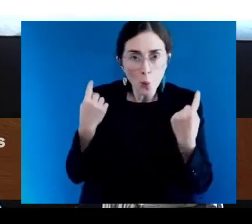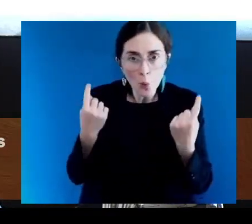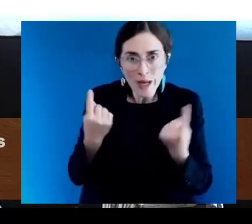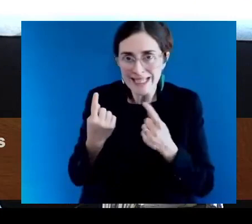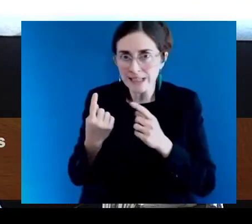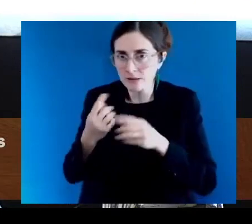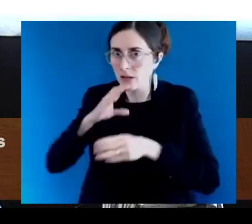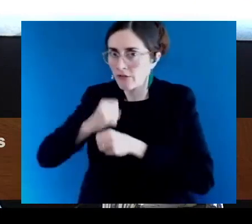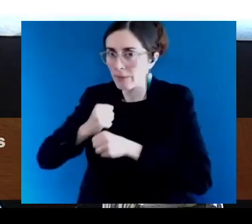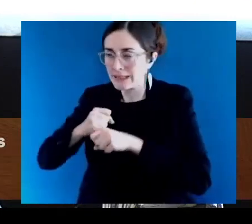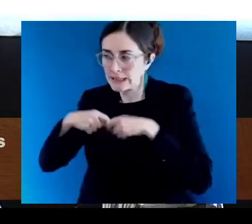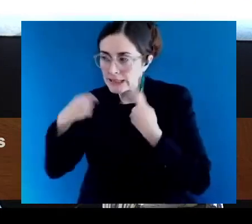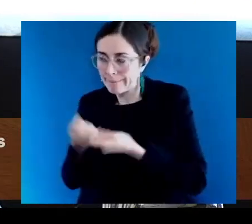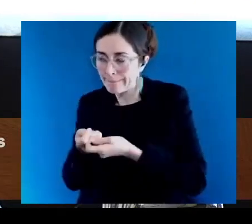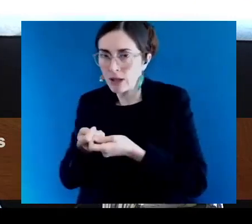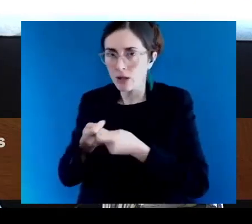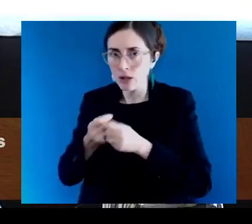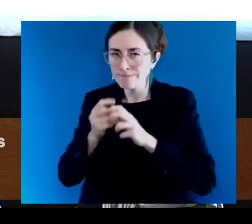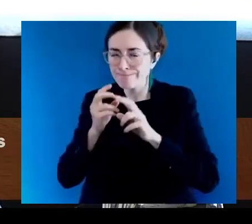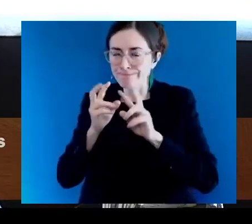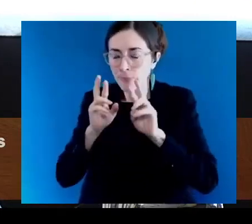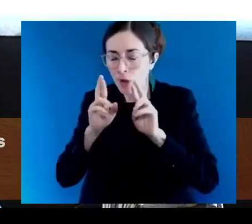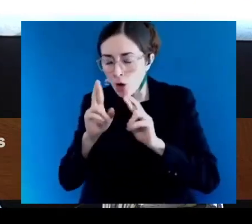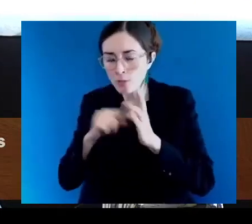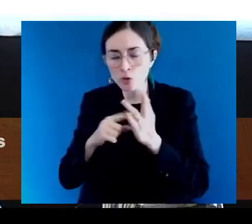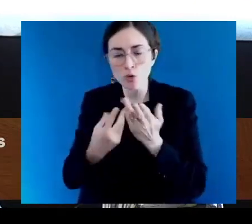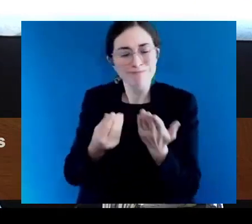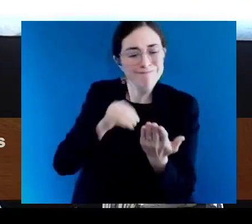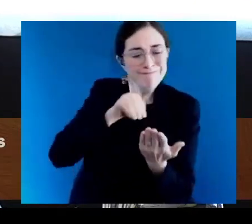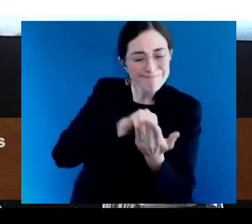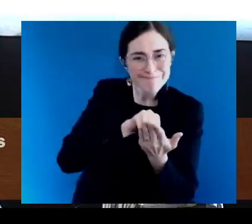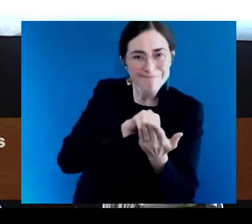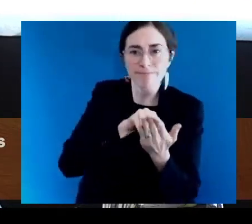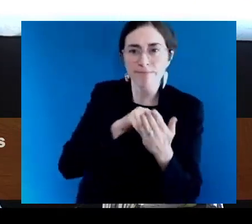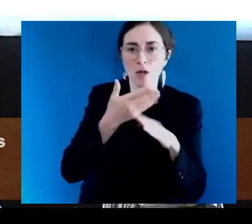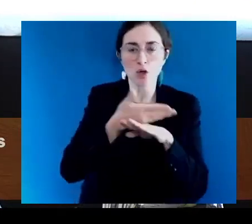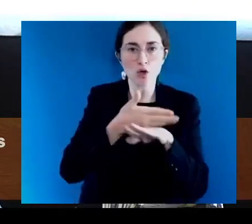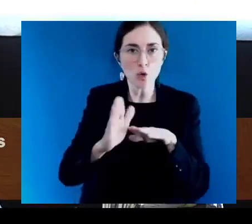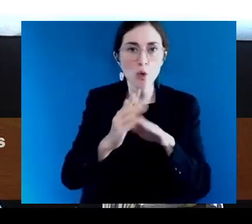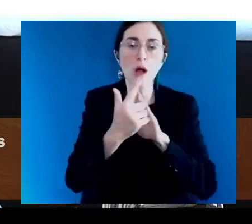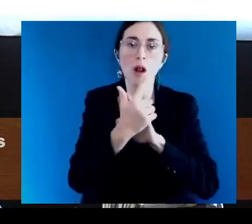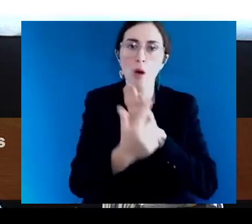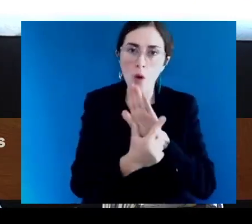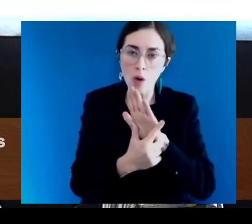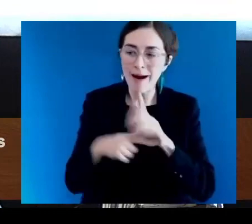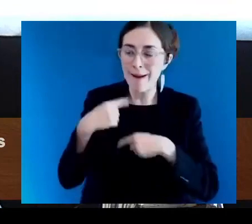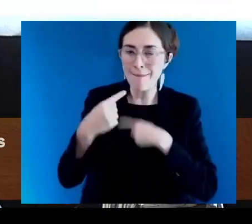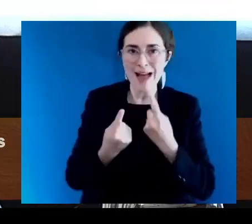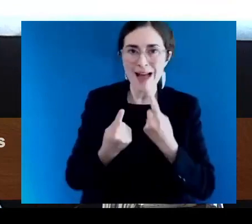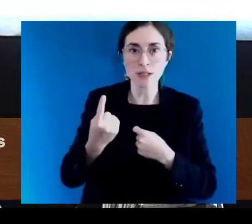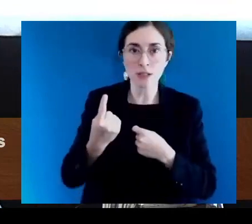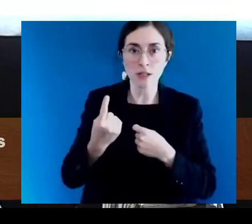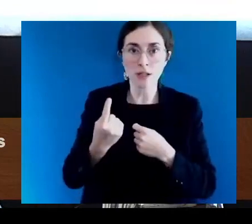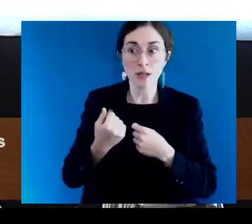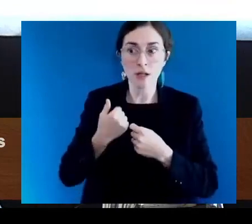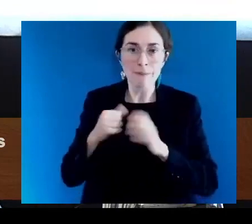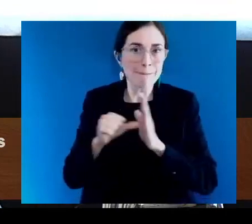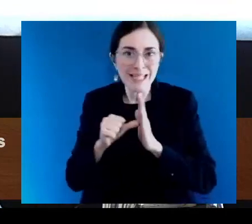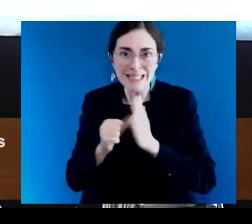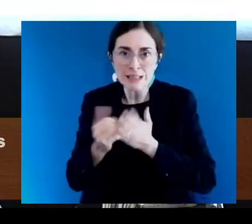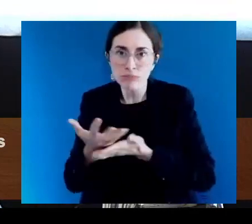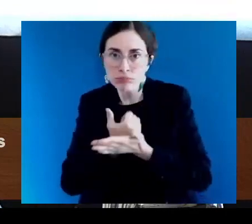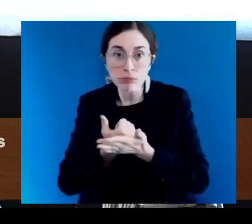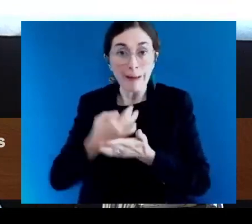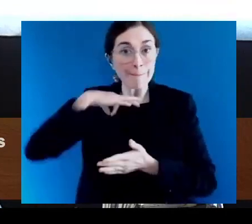embedding in a legal sense benefit sharing arrangements from infrastructure